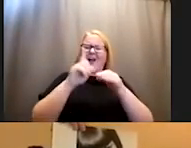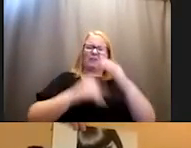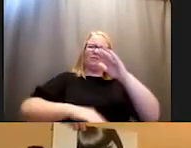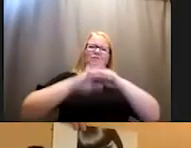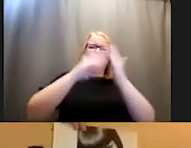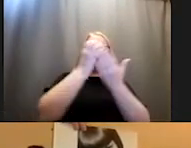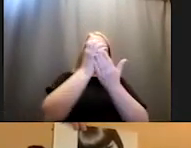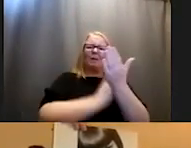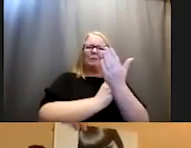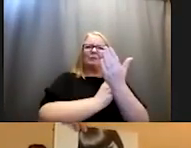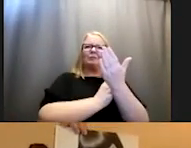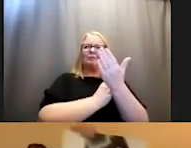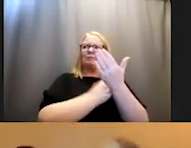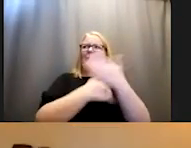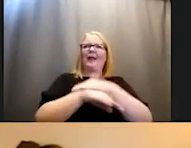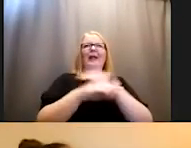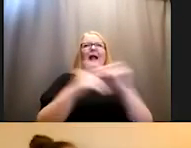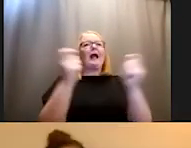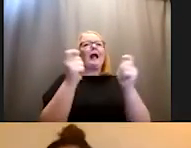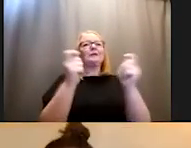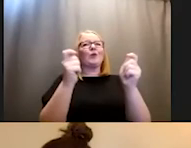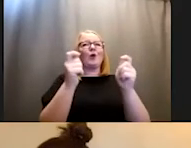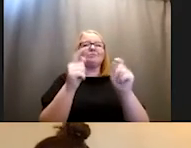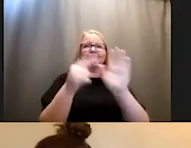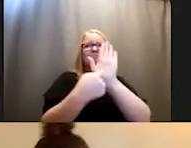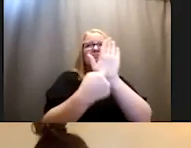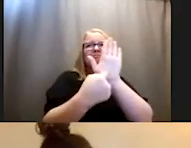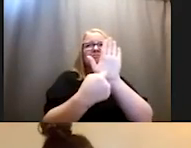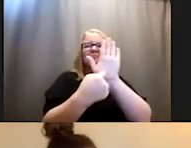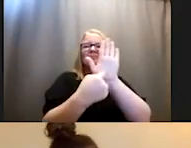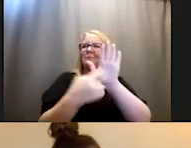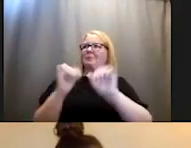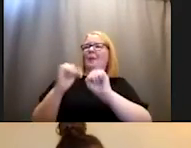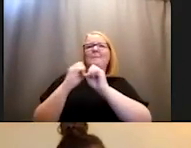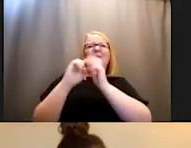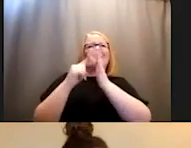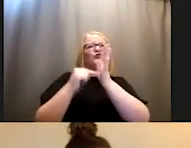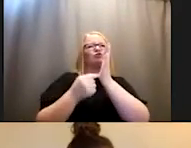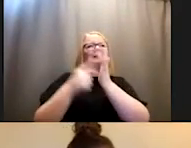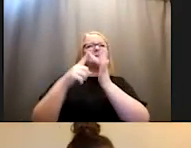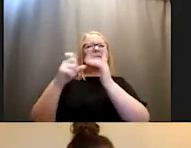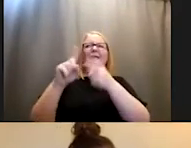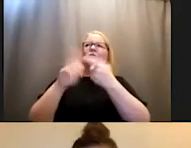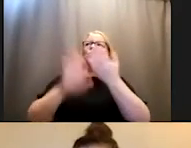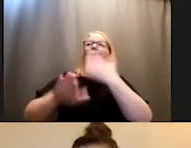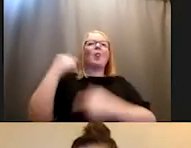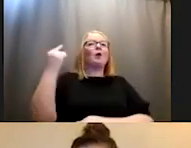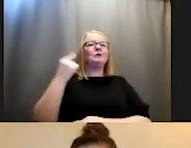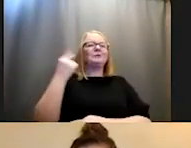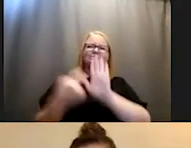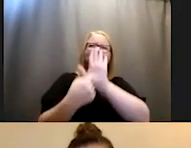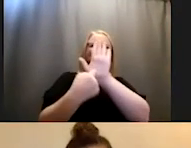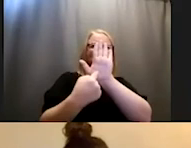in the exhibition catalogue by my amazing colleague Beatrice Balin from the Museum of London.